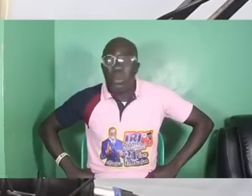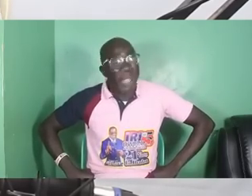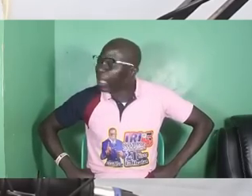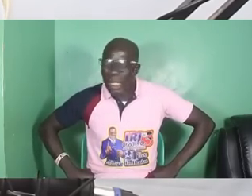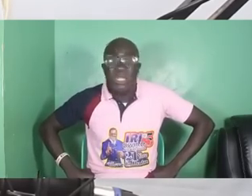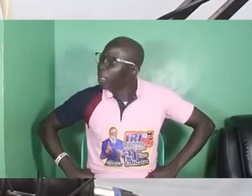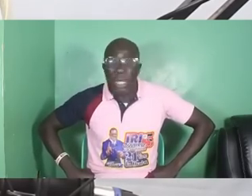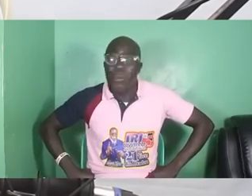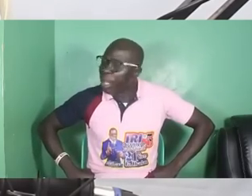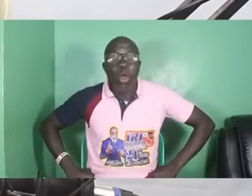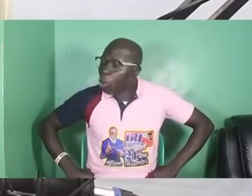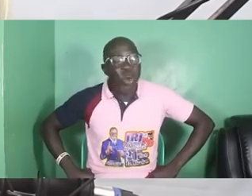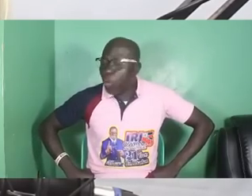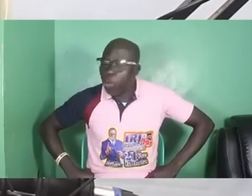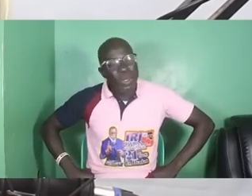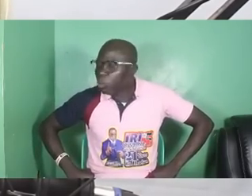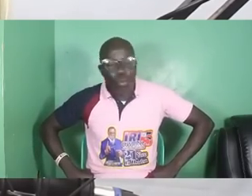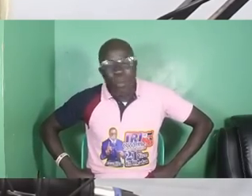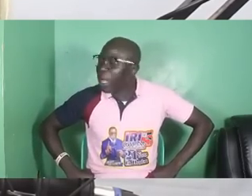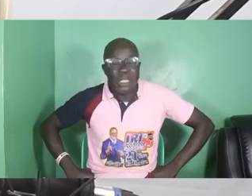ta ya ya mi se ki se go go go go